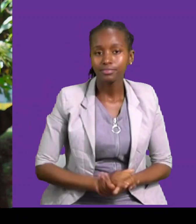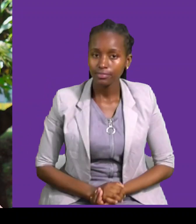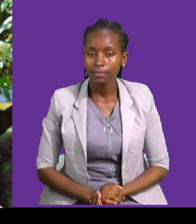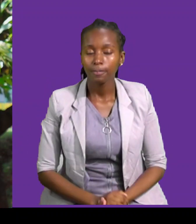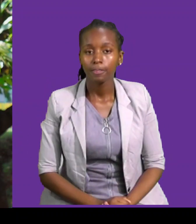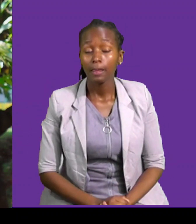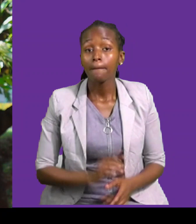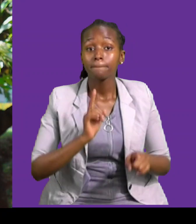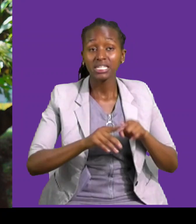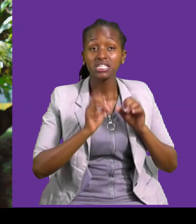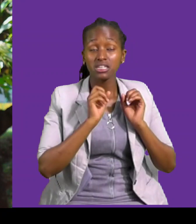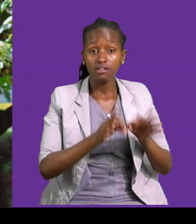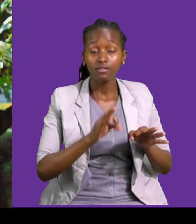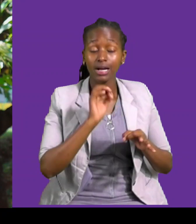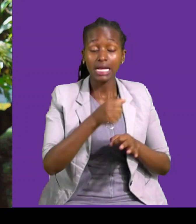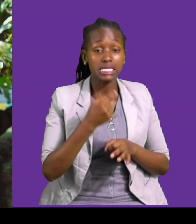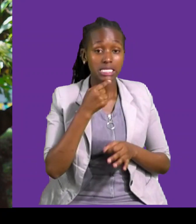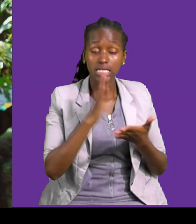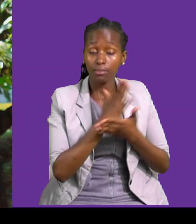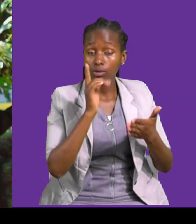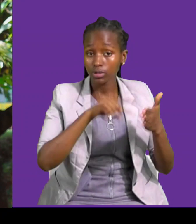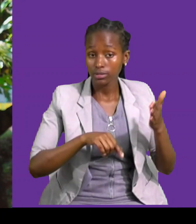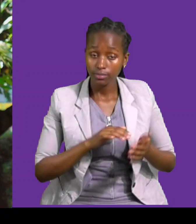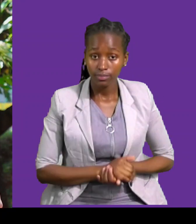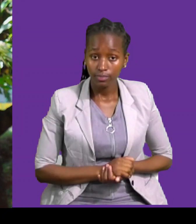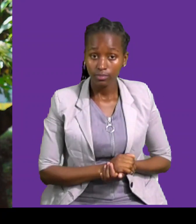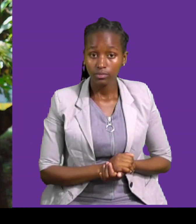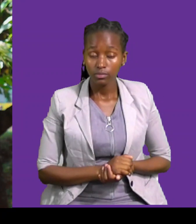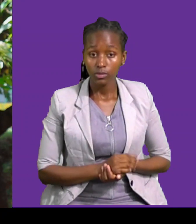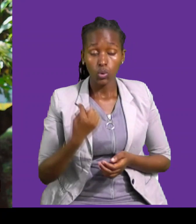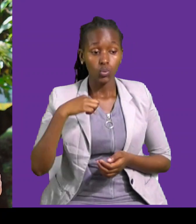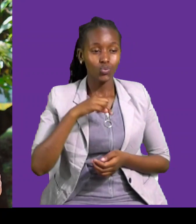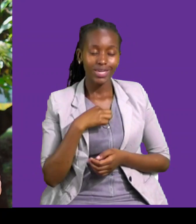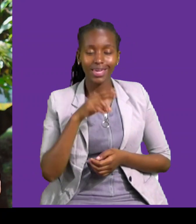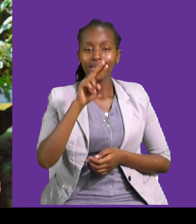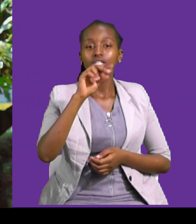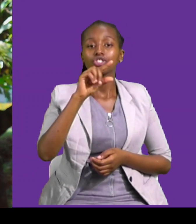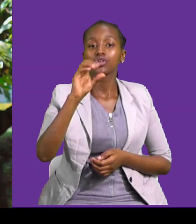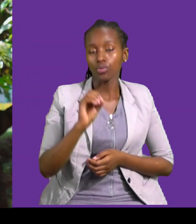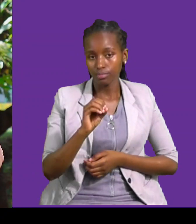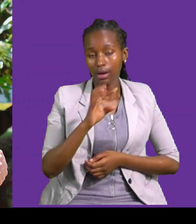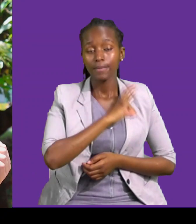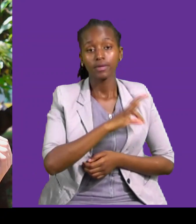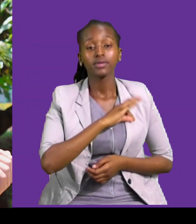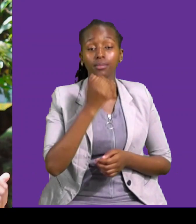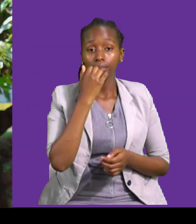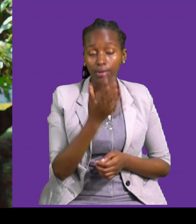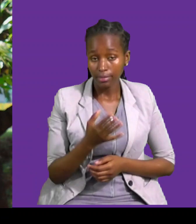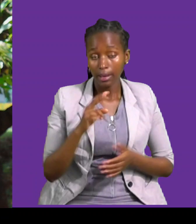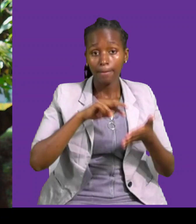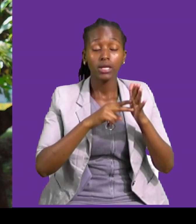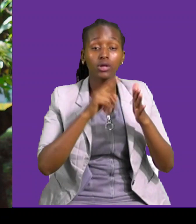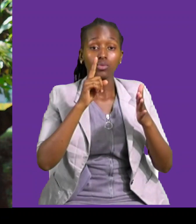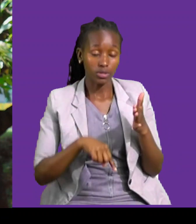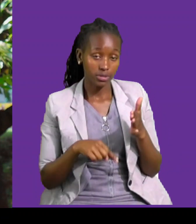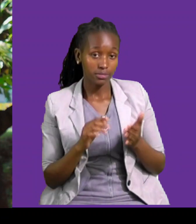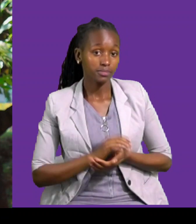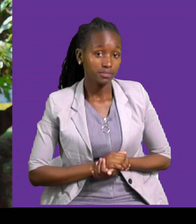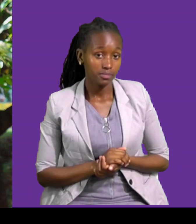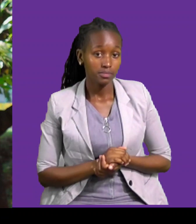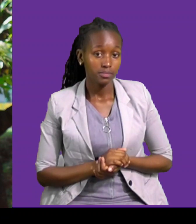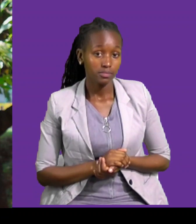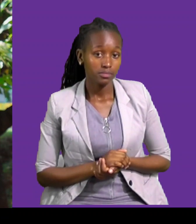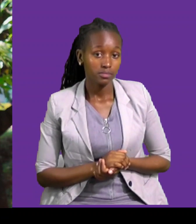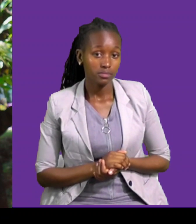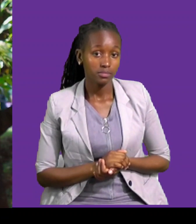But if I can, I'll tell you something. We are a non-profit, and we definitely. Since we're covering for basically